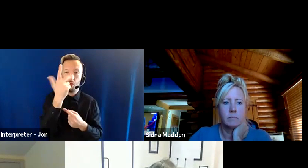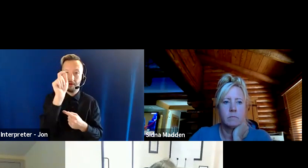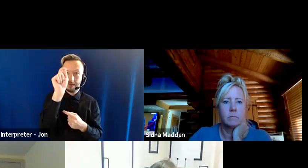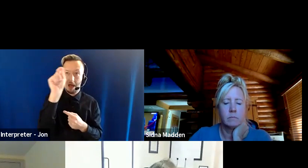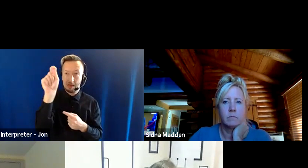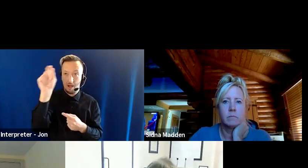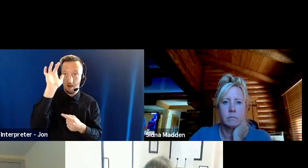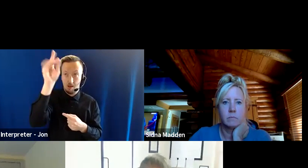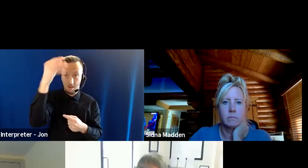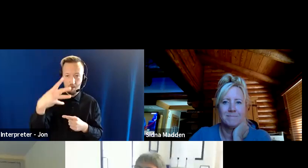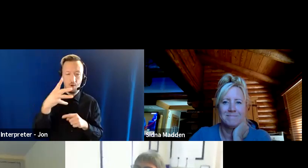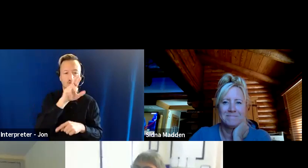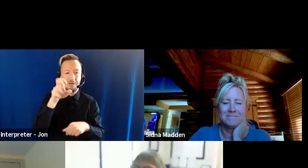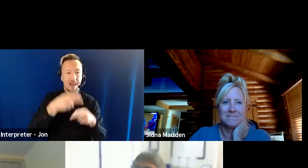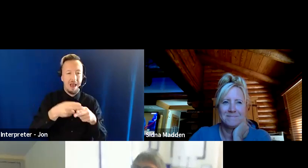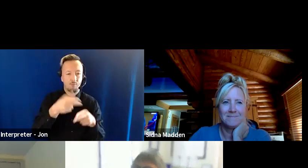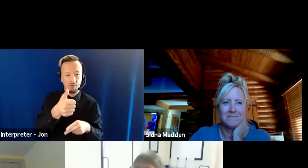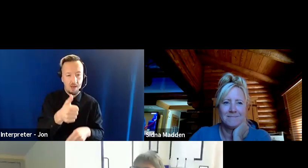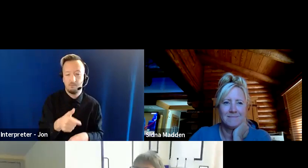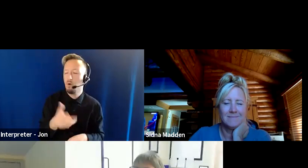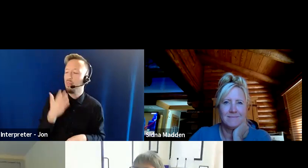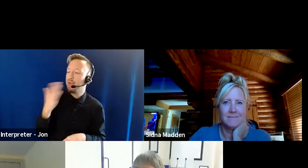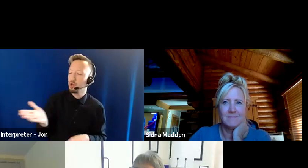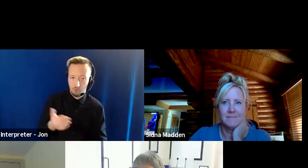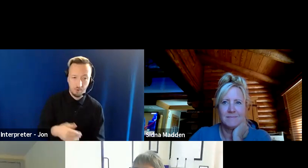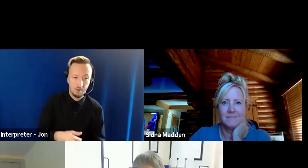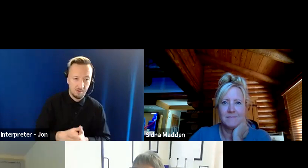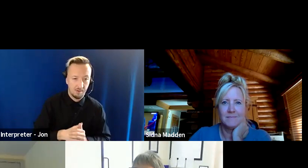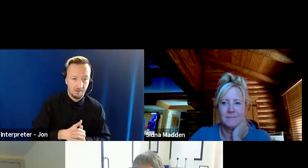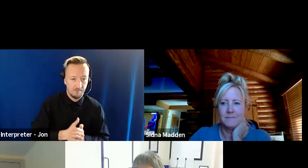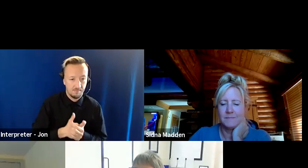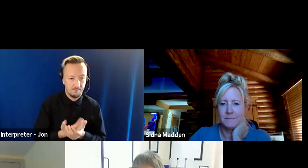rename. Yep. Thank you. No problem.